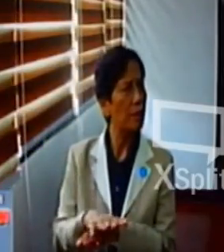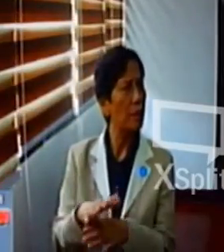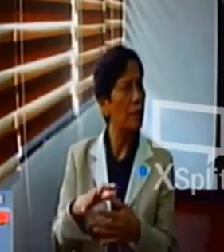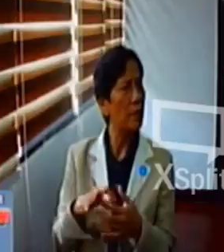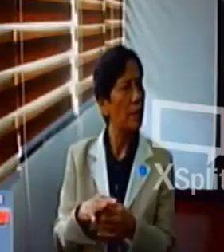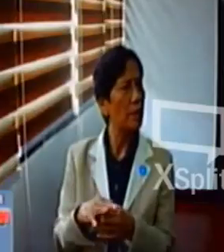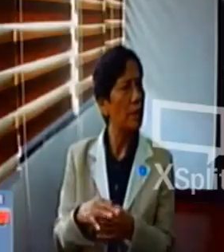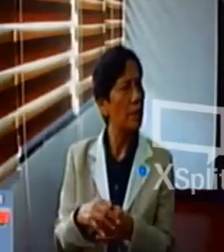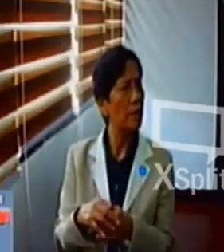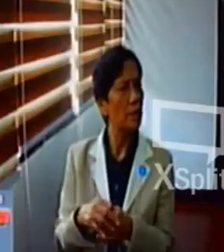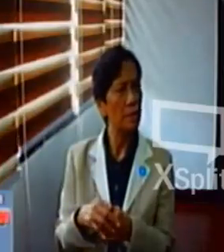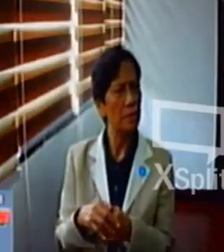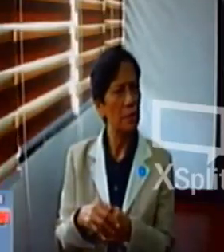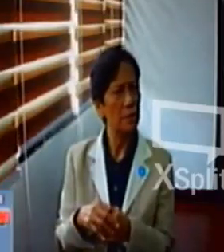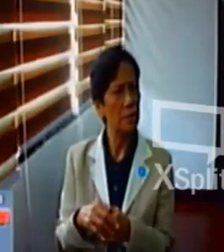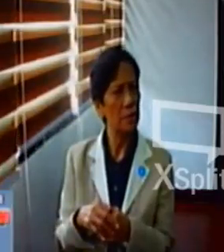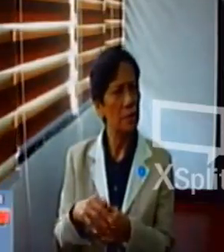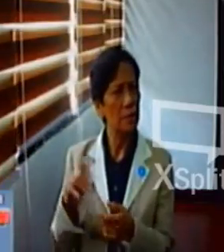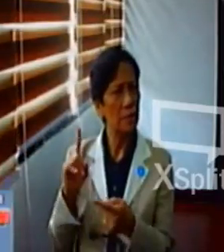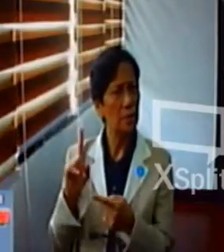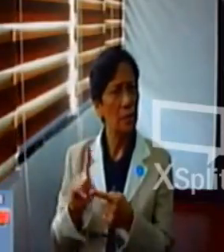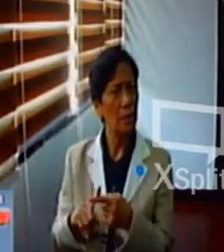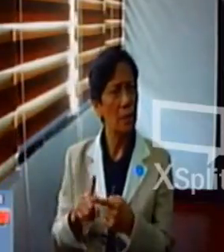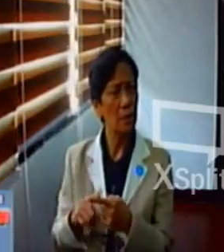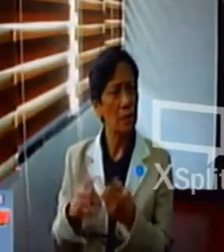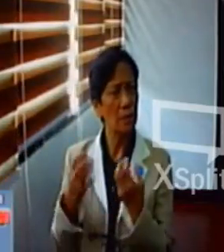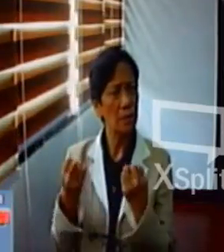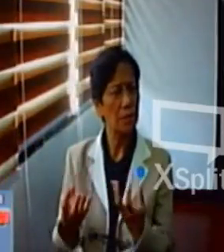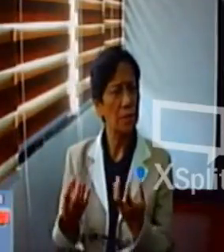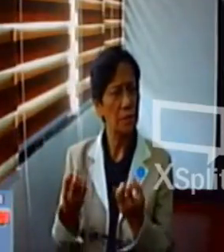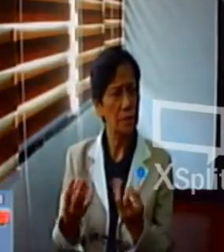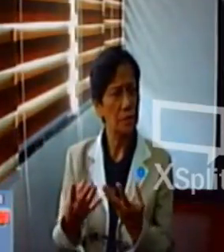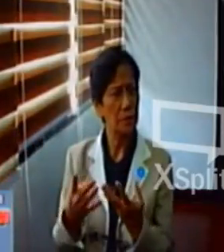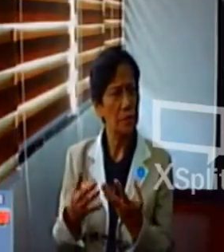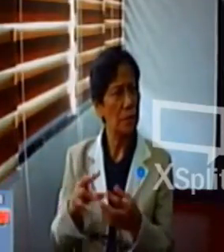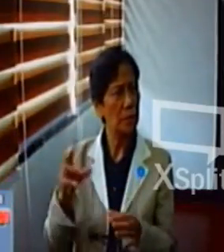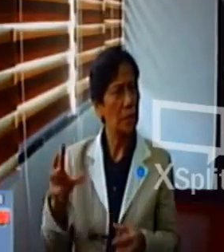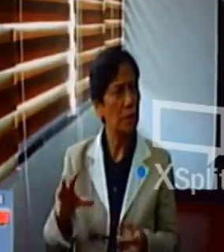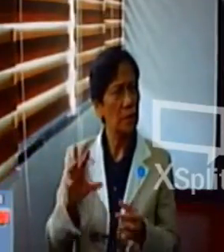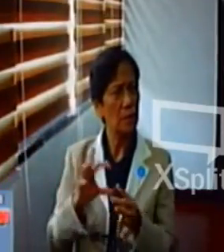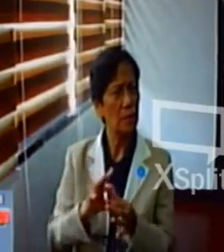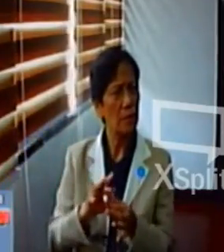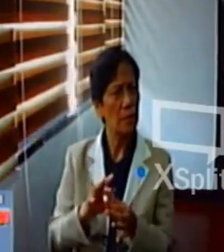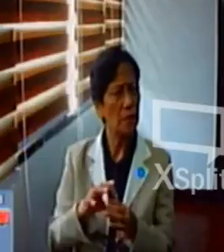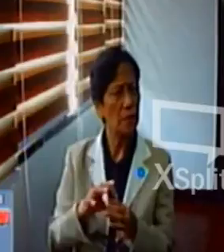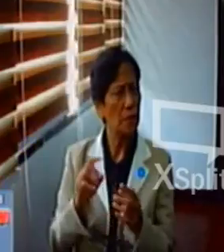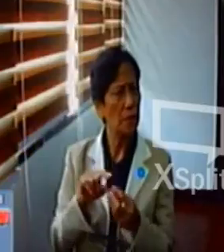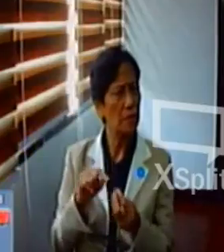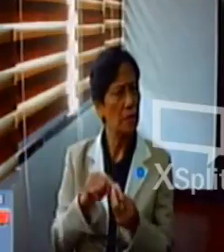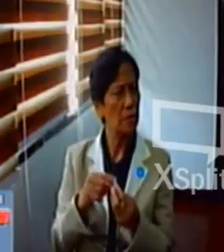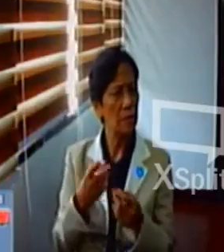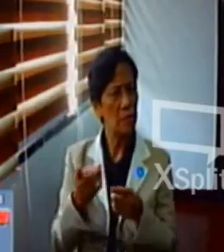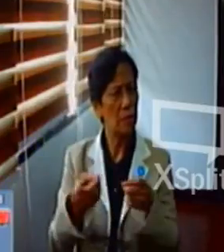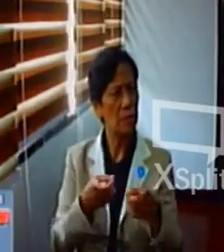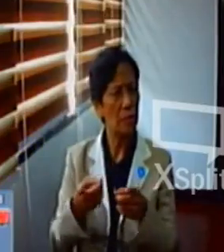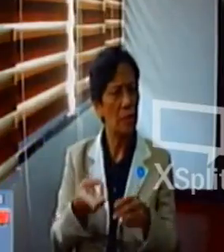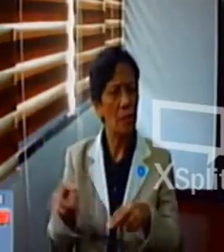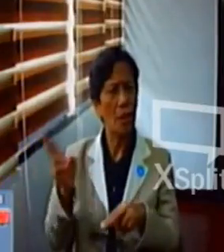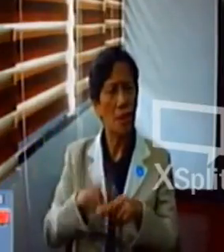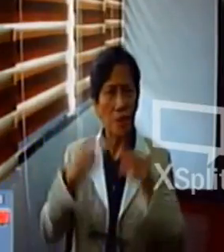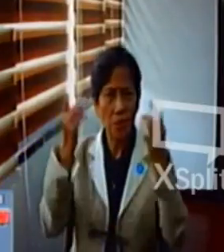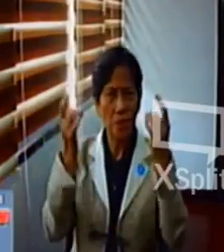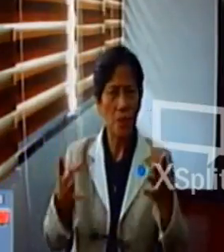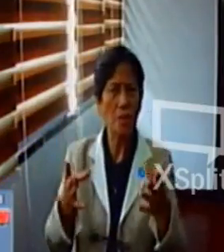effects in relation to what you described as additional threats of